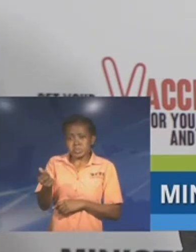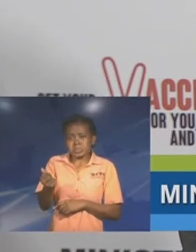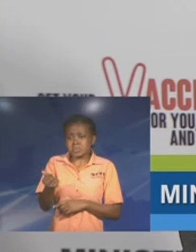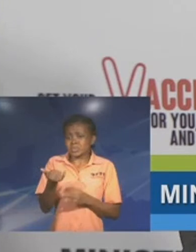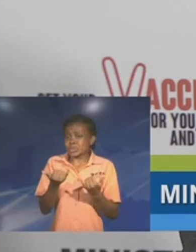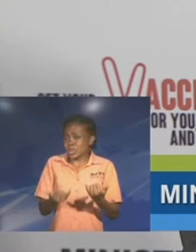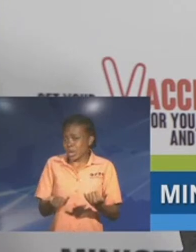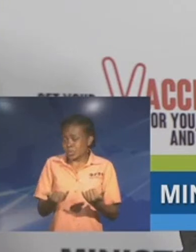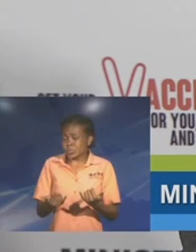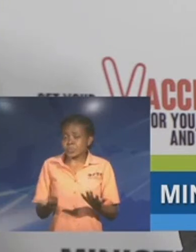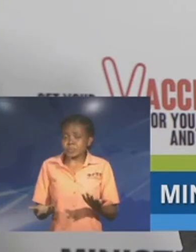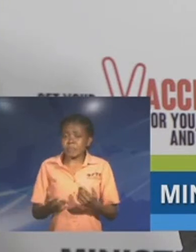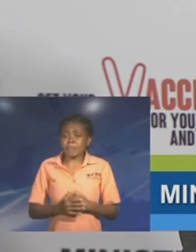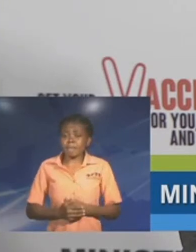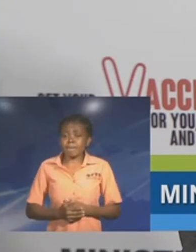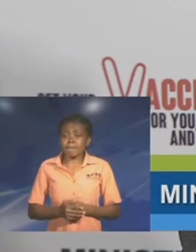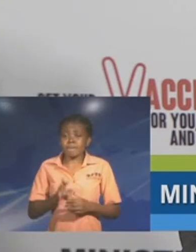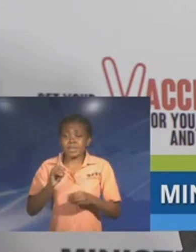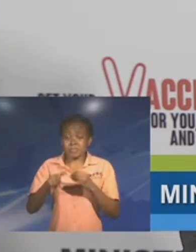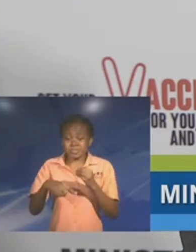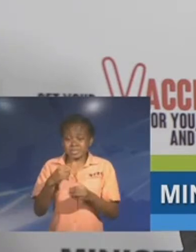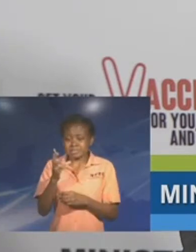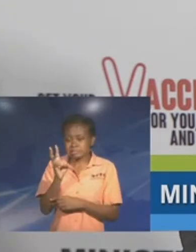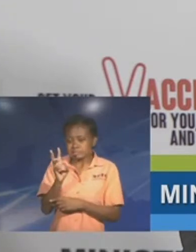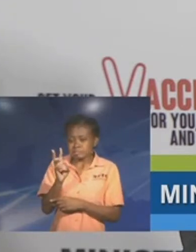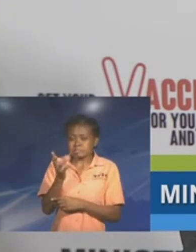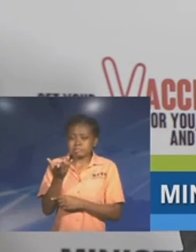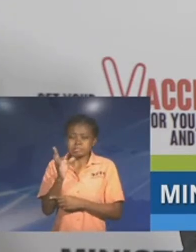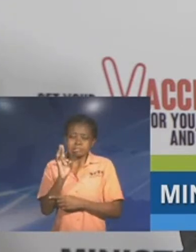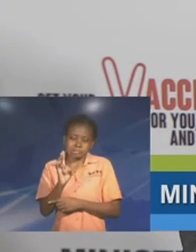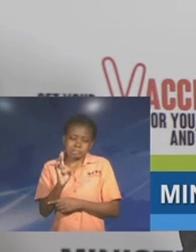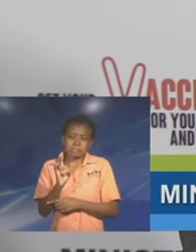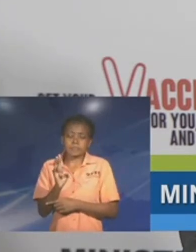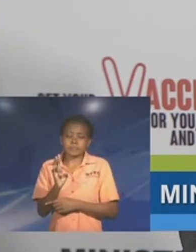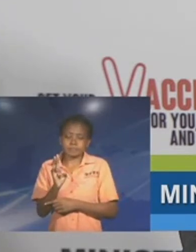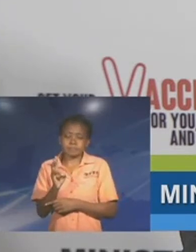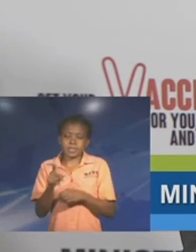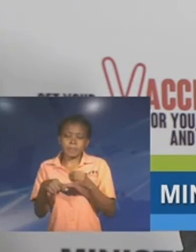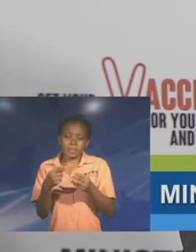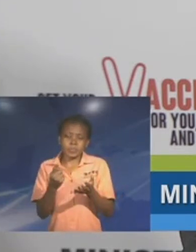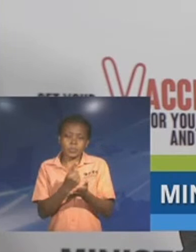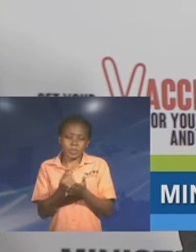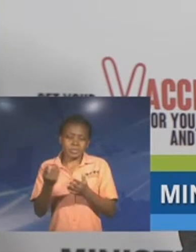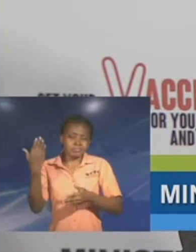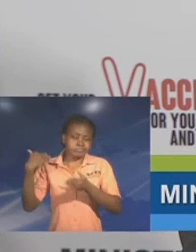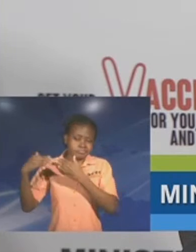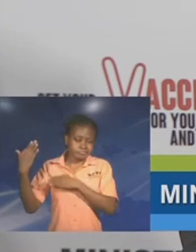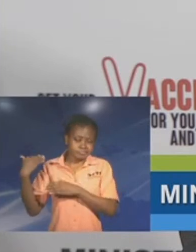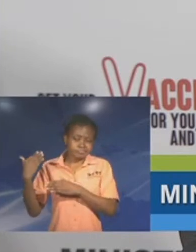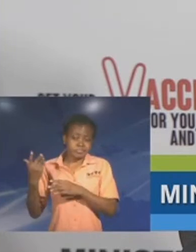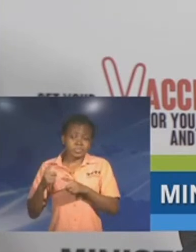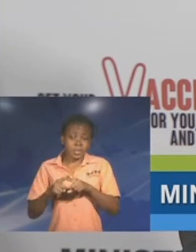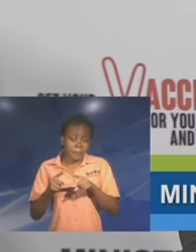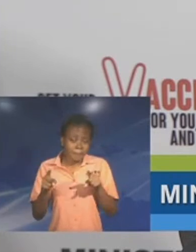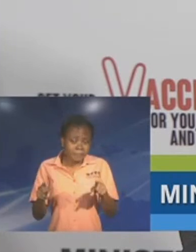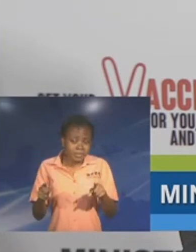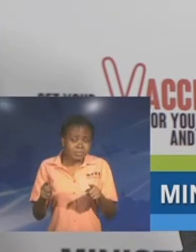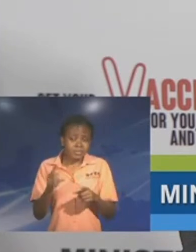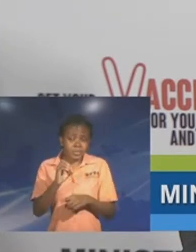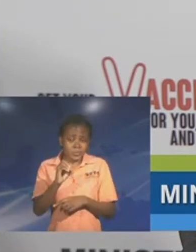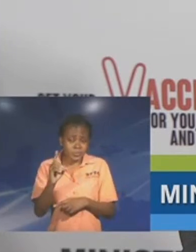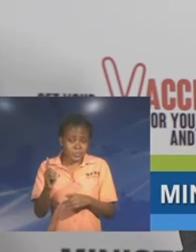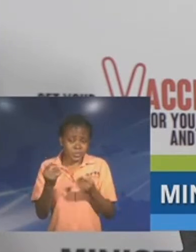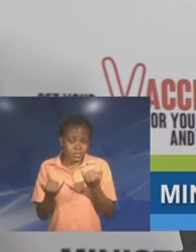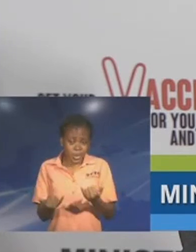would have been confirming about 6 or 7 on my last check, which was about a week ago. But it is odd to pick it up outside of the